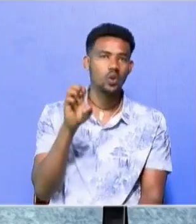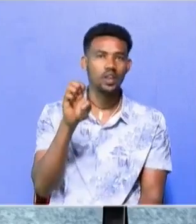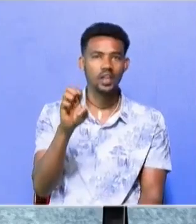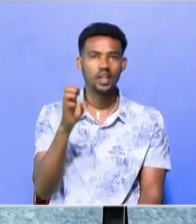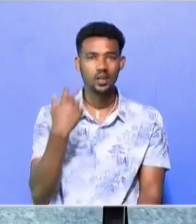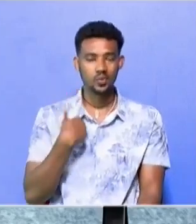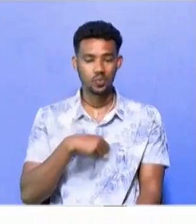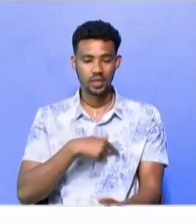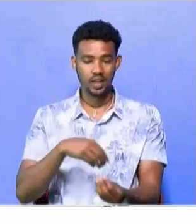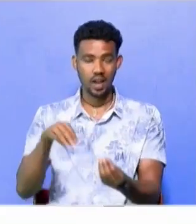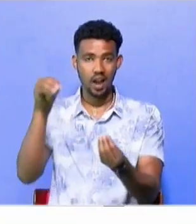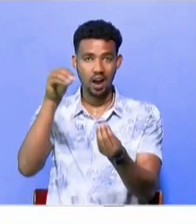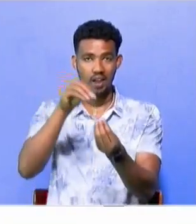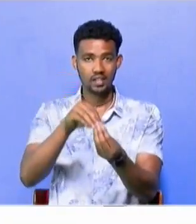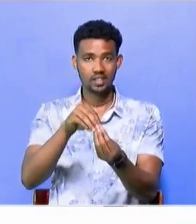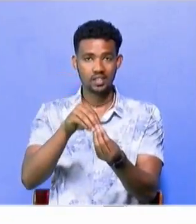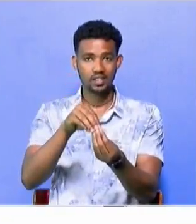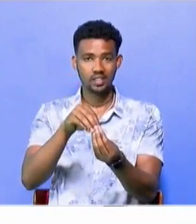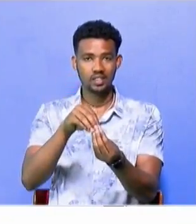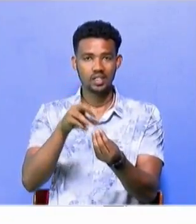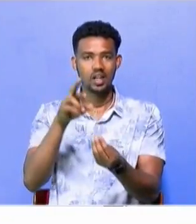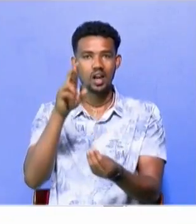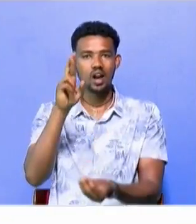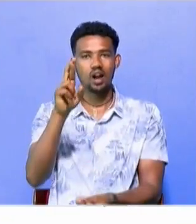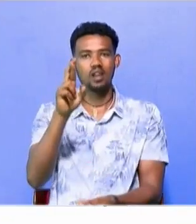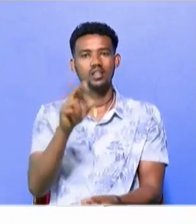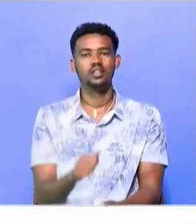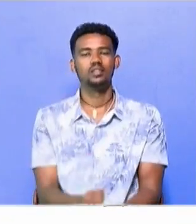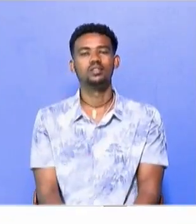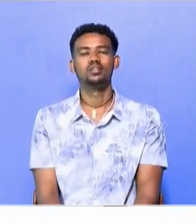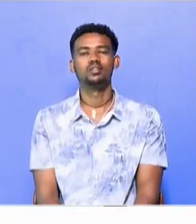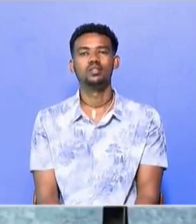just add what? R.